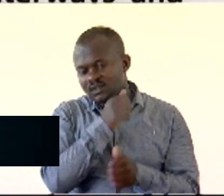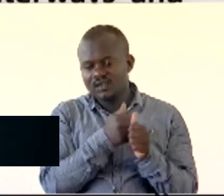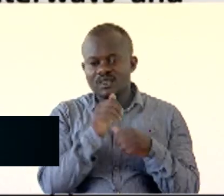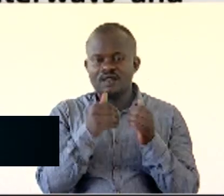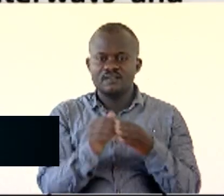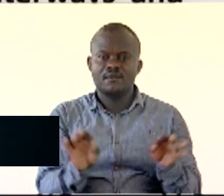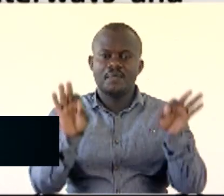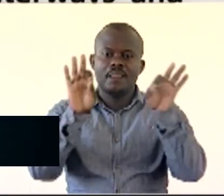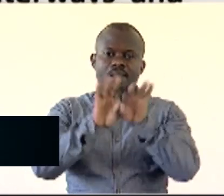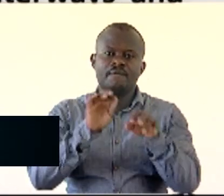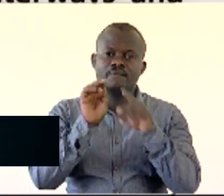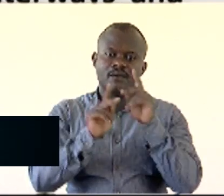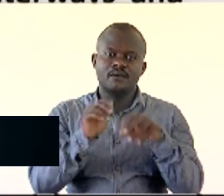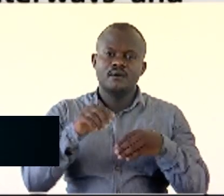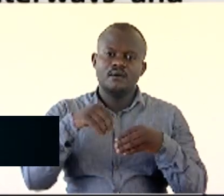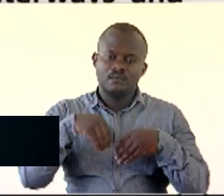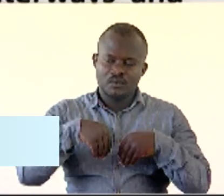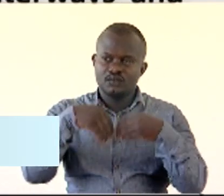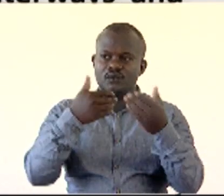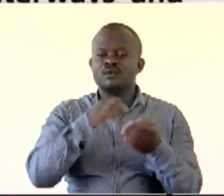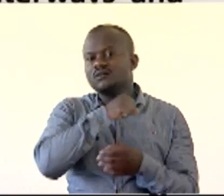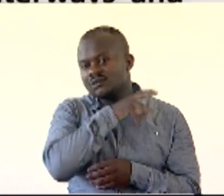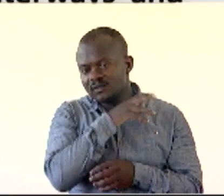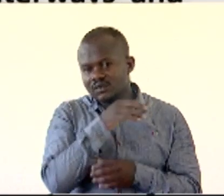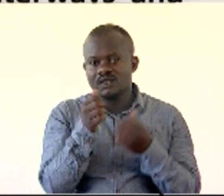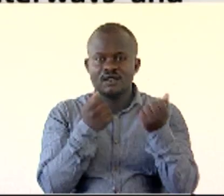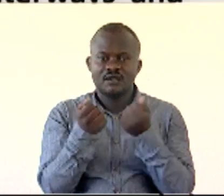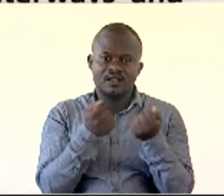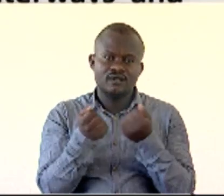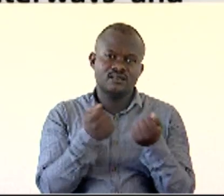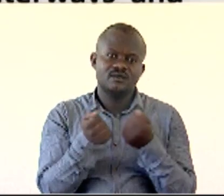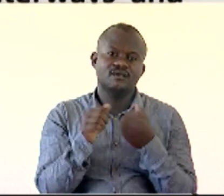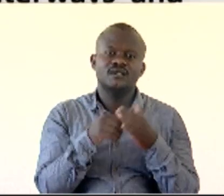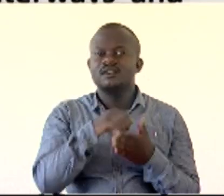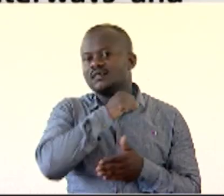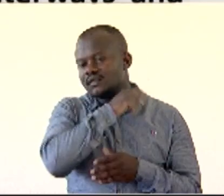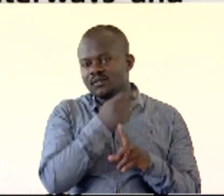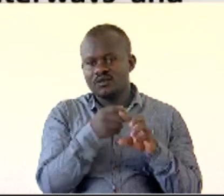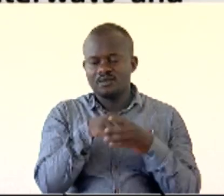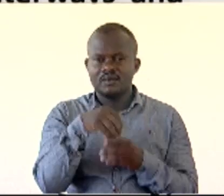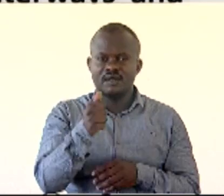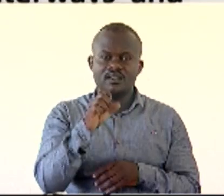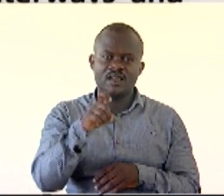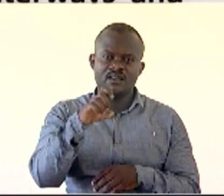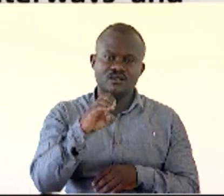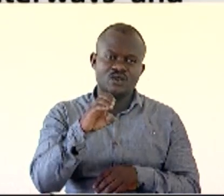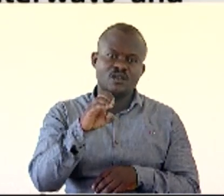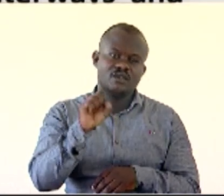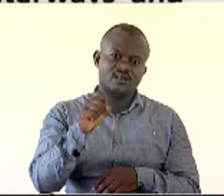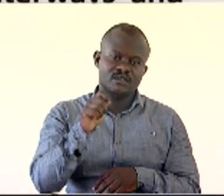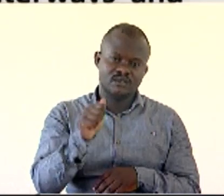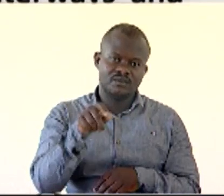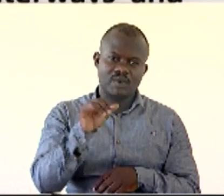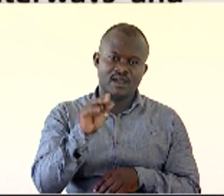to people produce pollution. Cars release pollutants from their exhaust pipes. Of